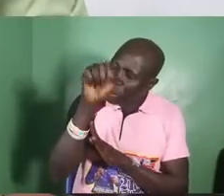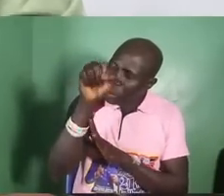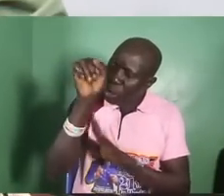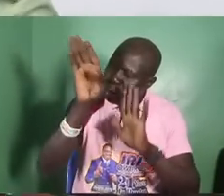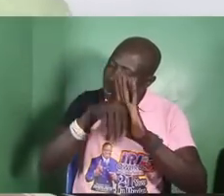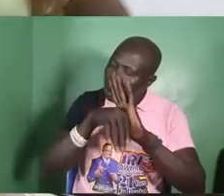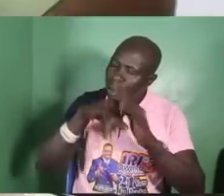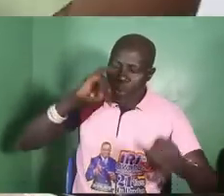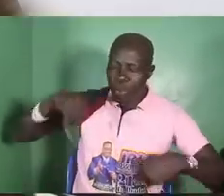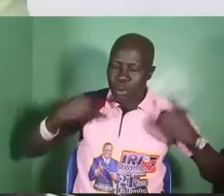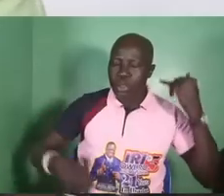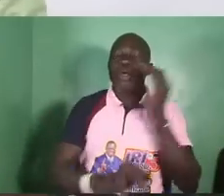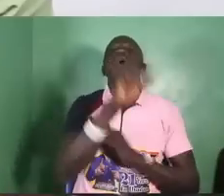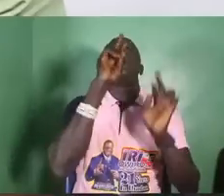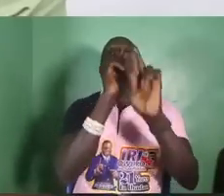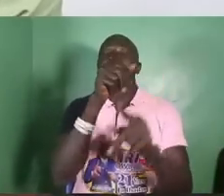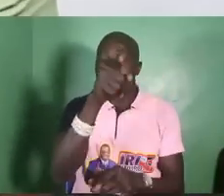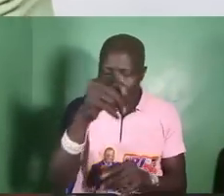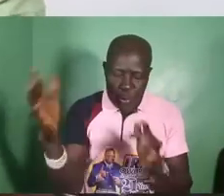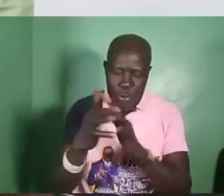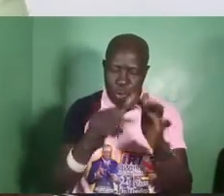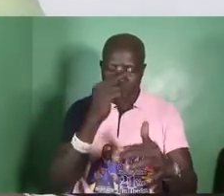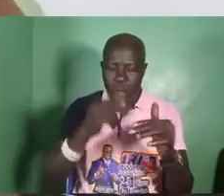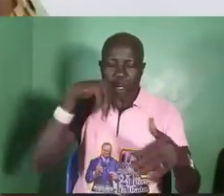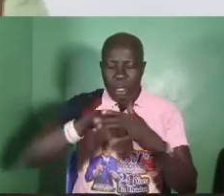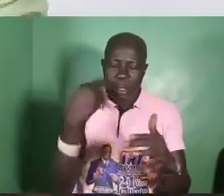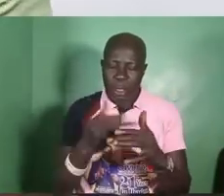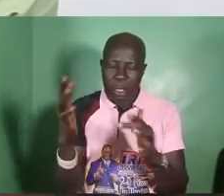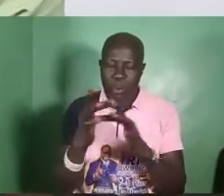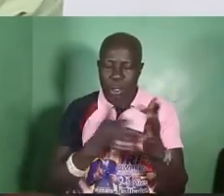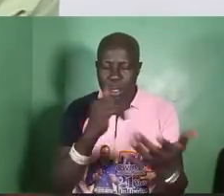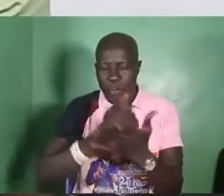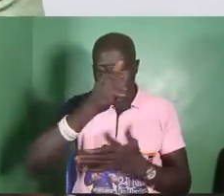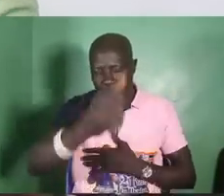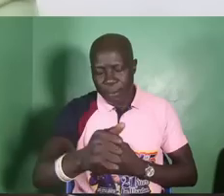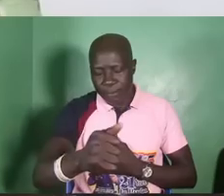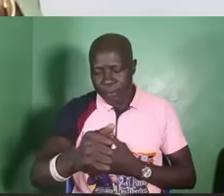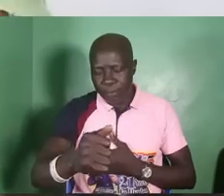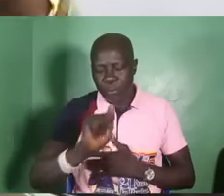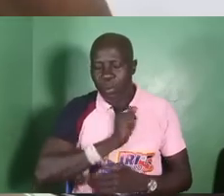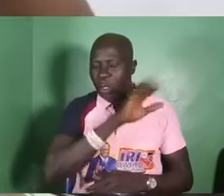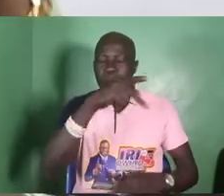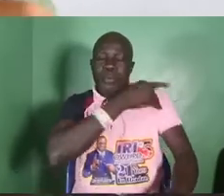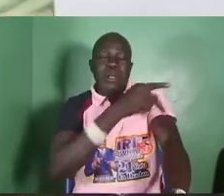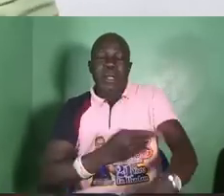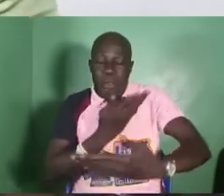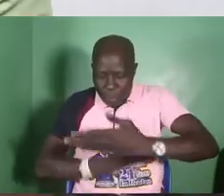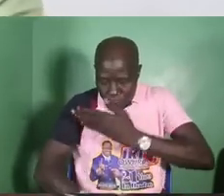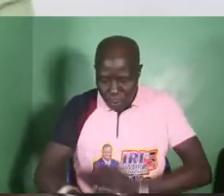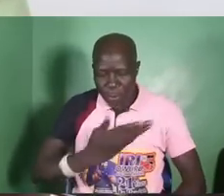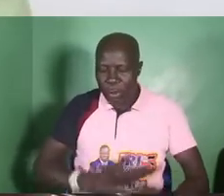all of us. All of us go down. Amen. In the name of Jesus. Amen. Allah for you. Where no more